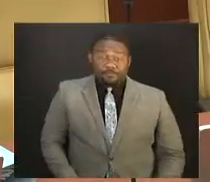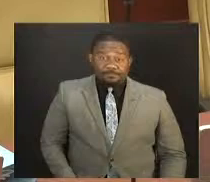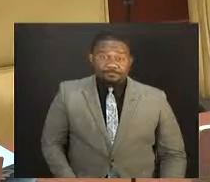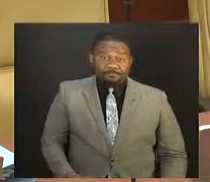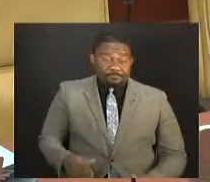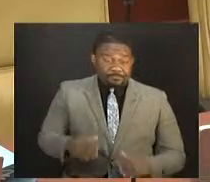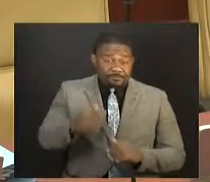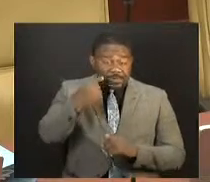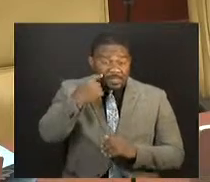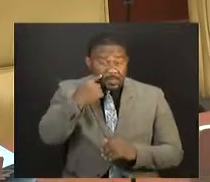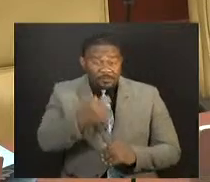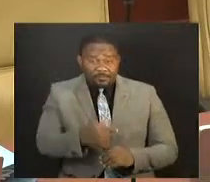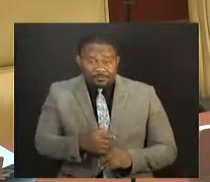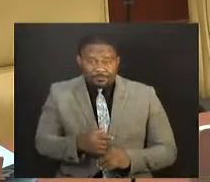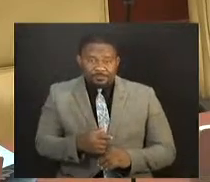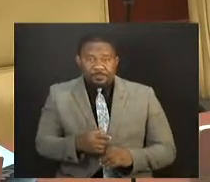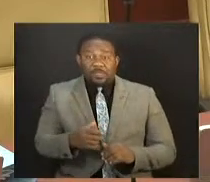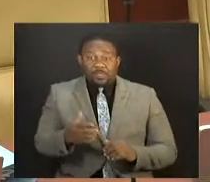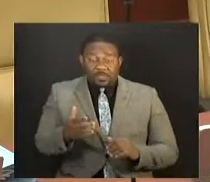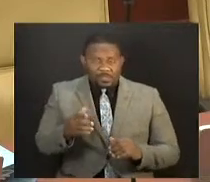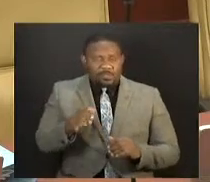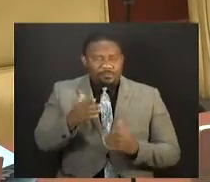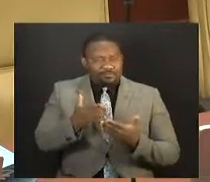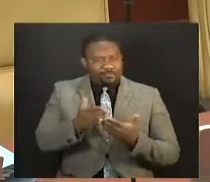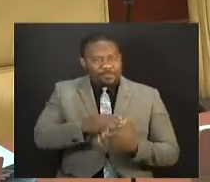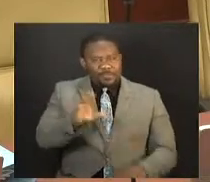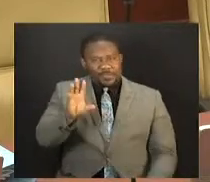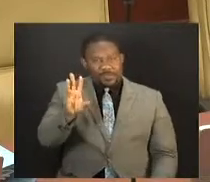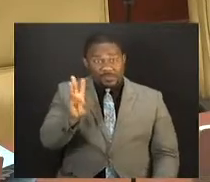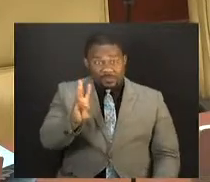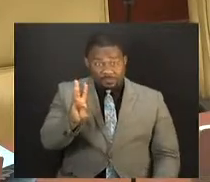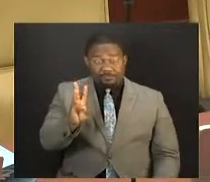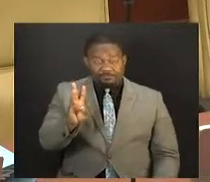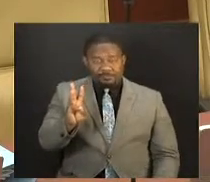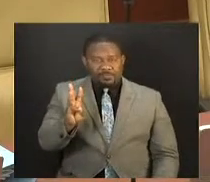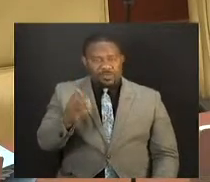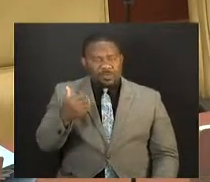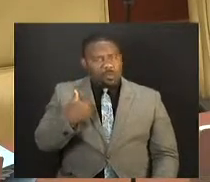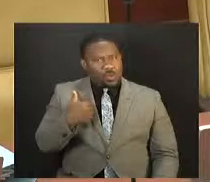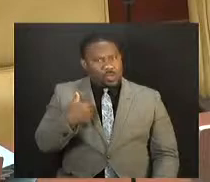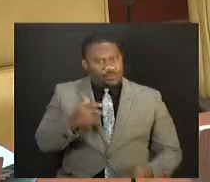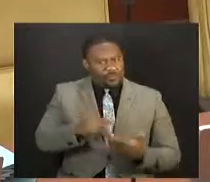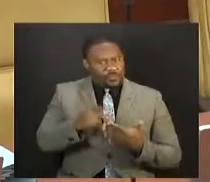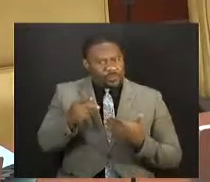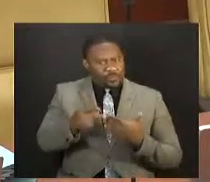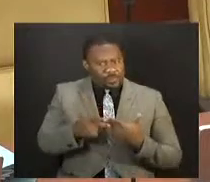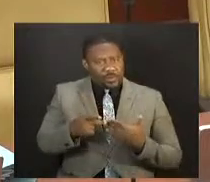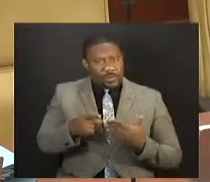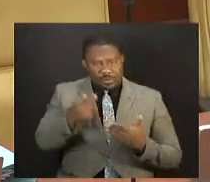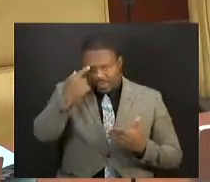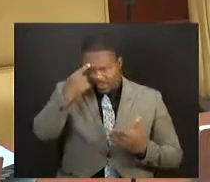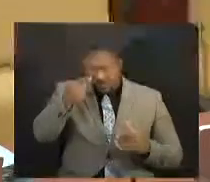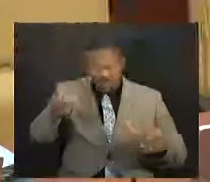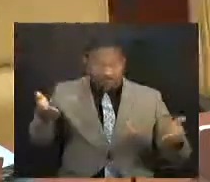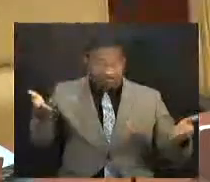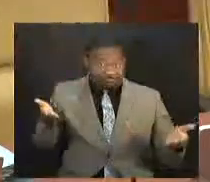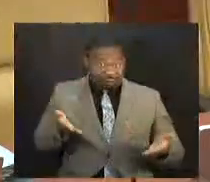is a notice of a committee meeting, a committee of the whole, in this very